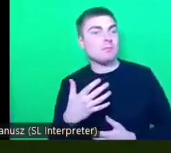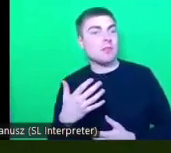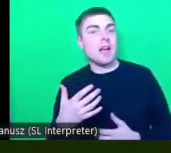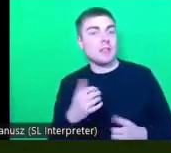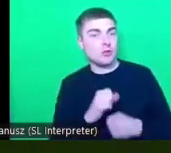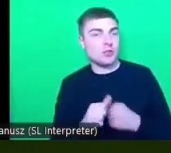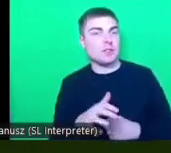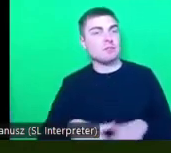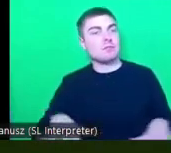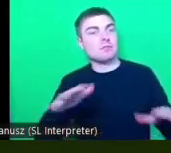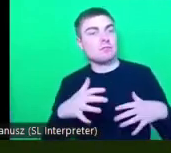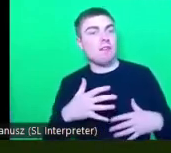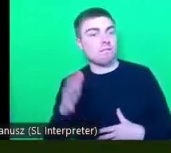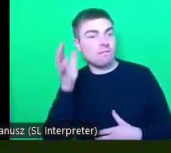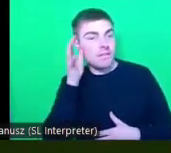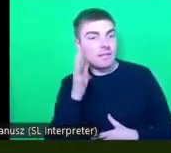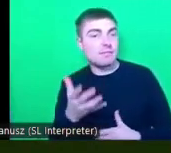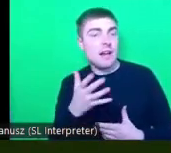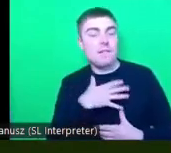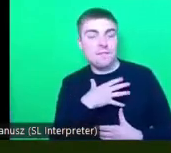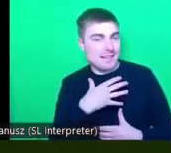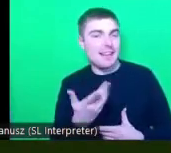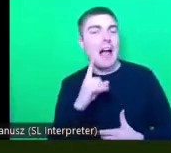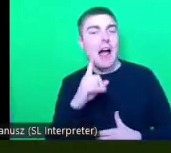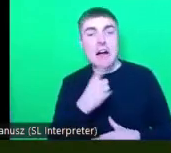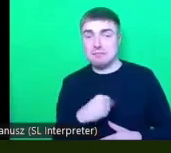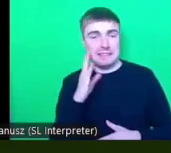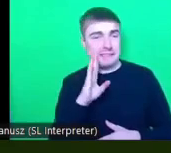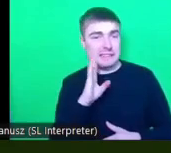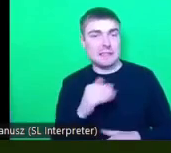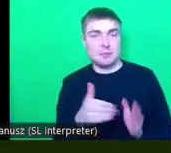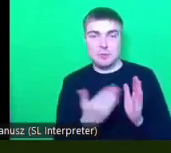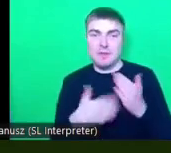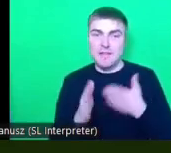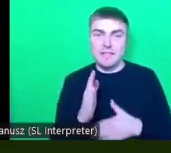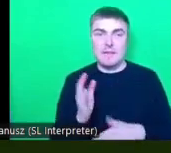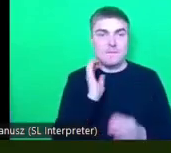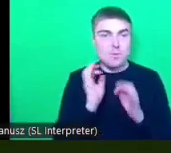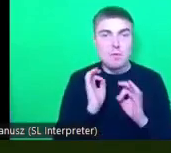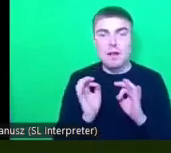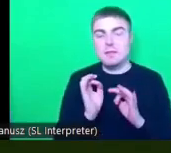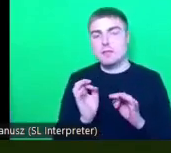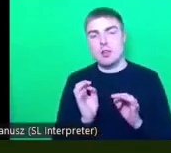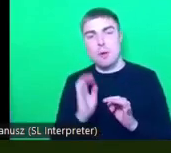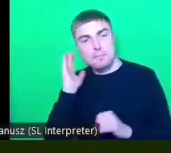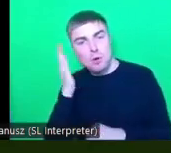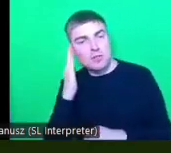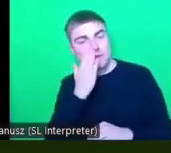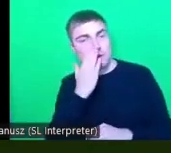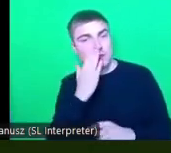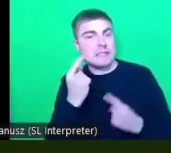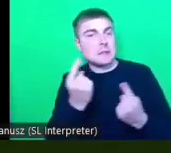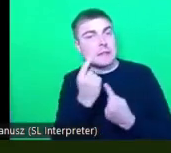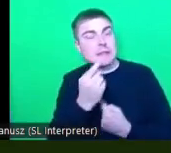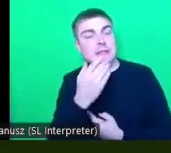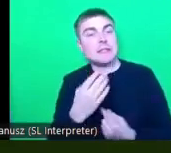to see what is happening with this. And also now the population size of wolves are actually decreasing, so we will see if this was just